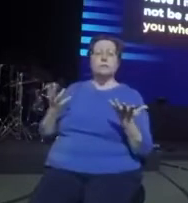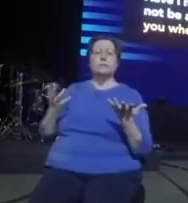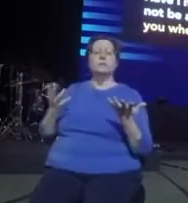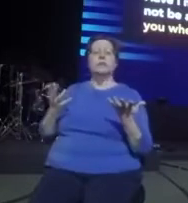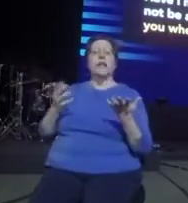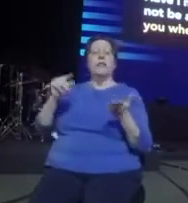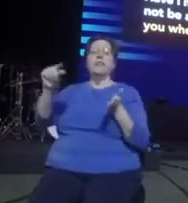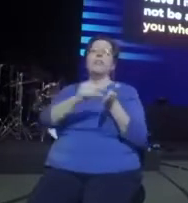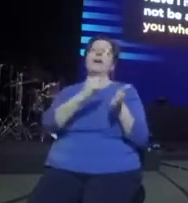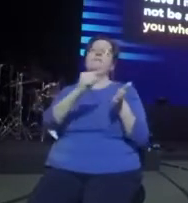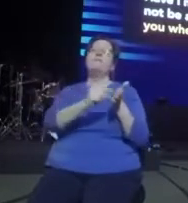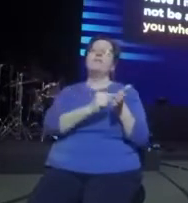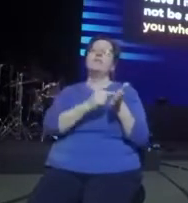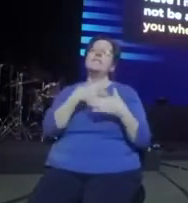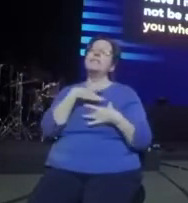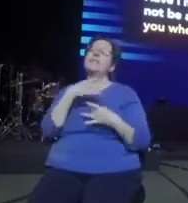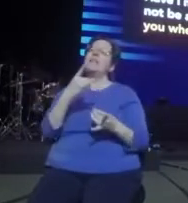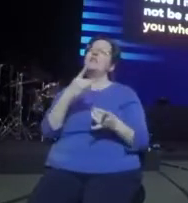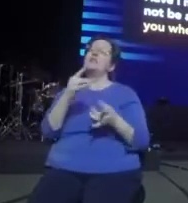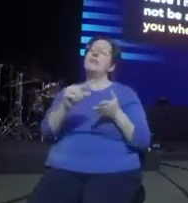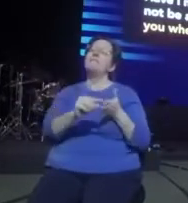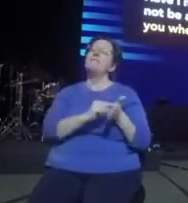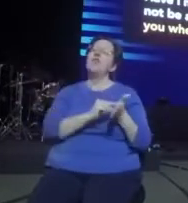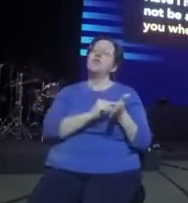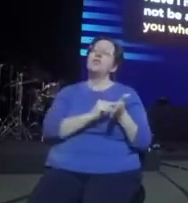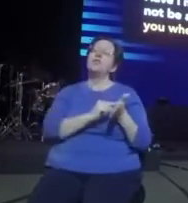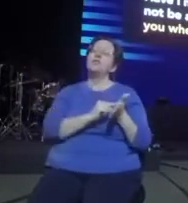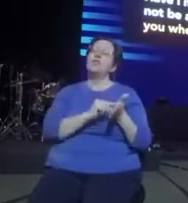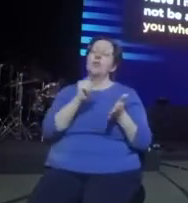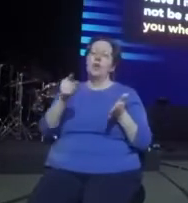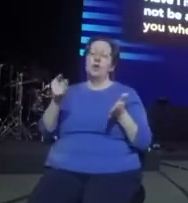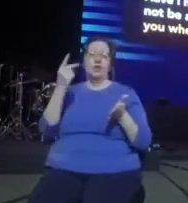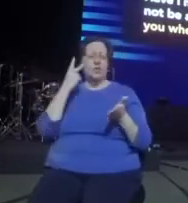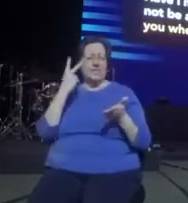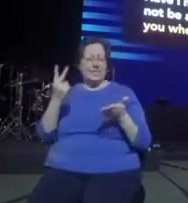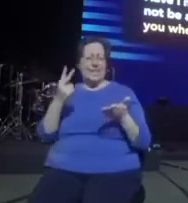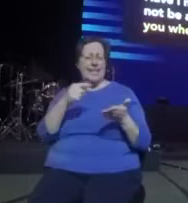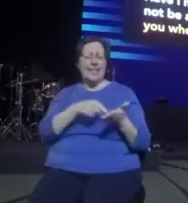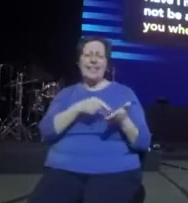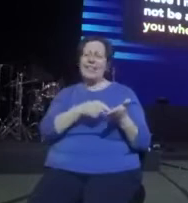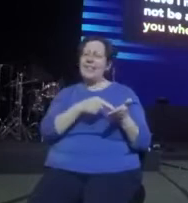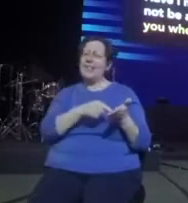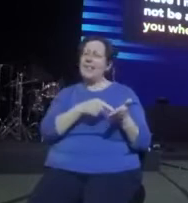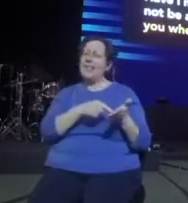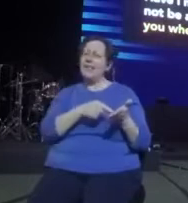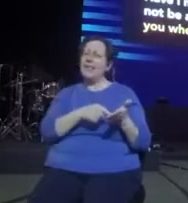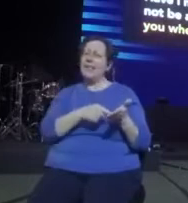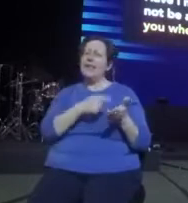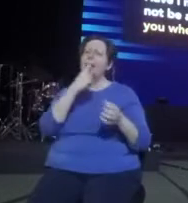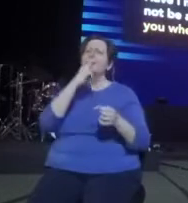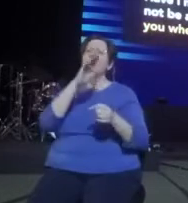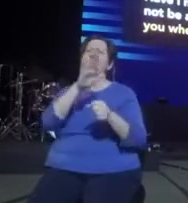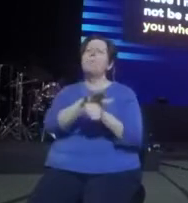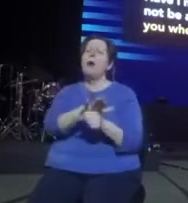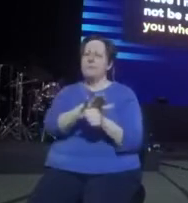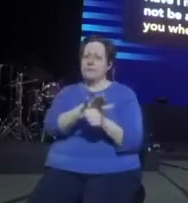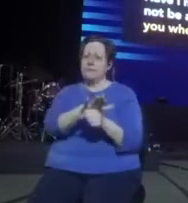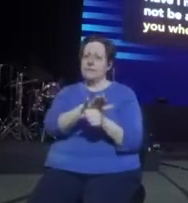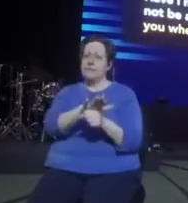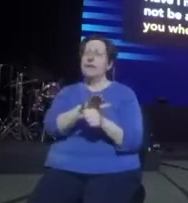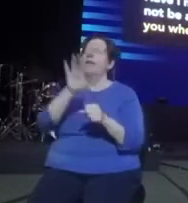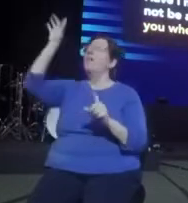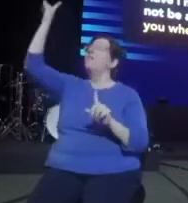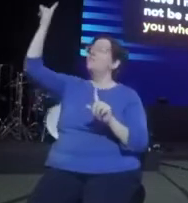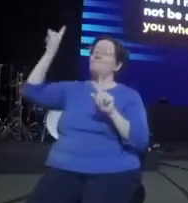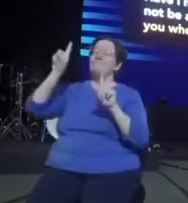That verse is an interesting verse, because you'll find something in that verse. It is a promise. I'll be with you